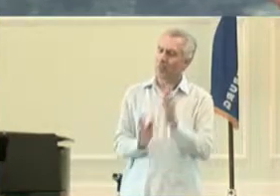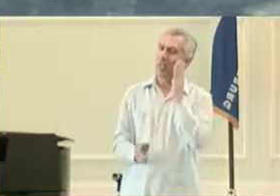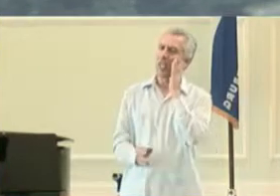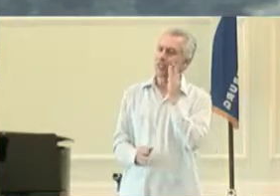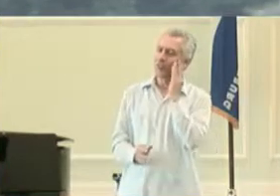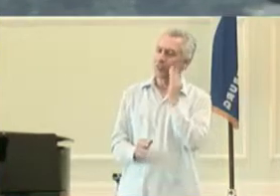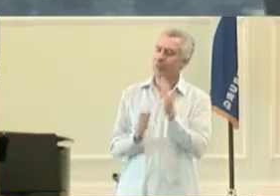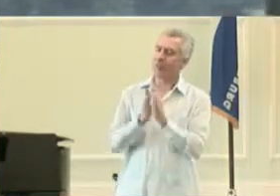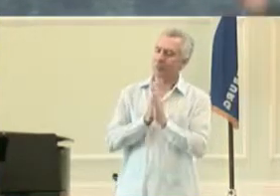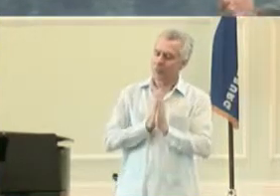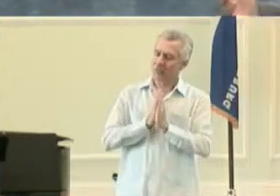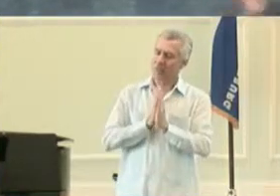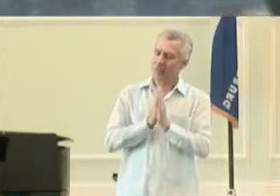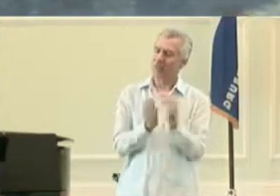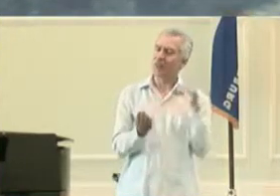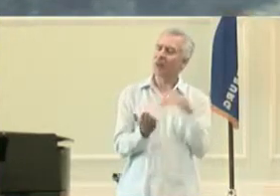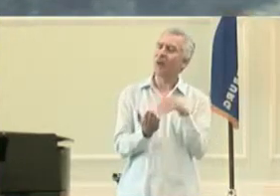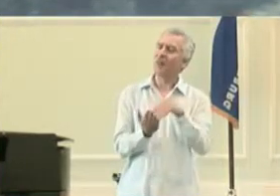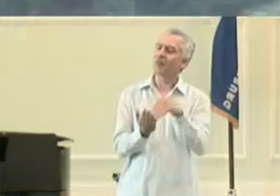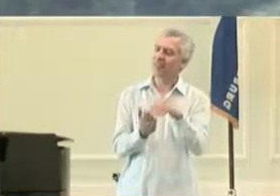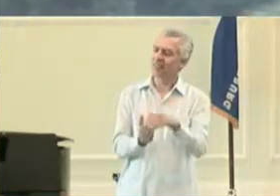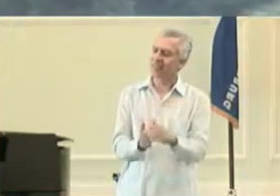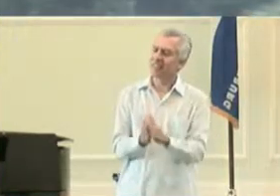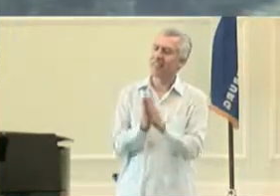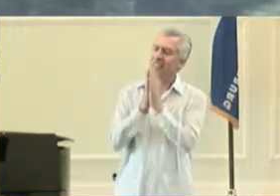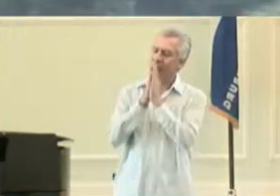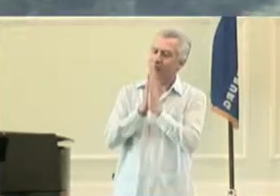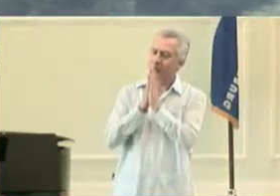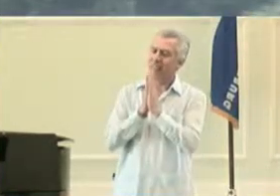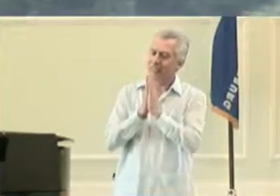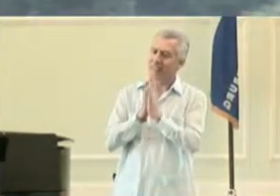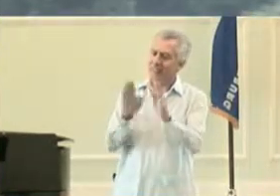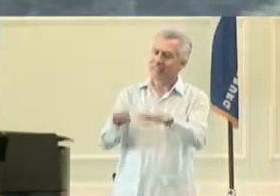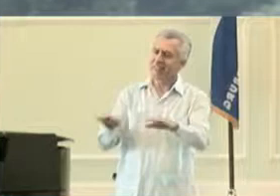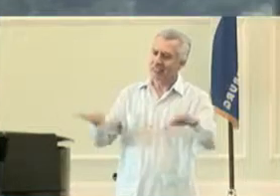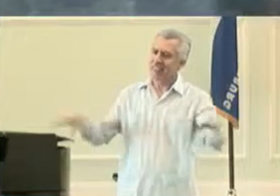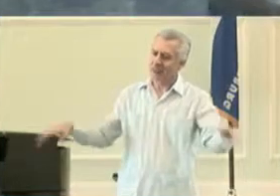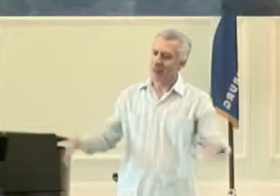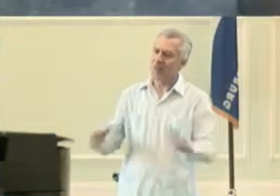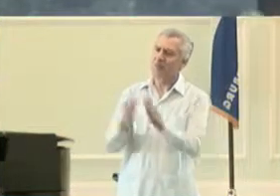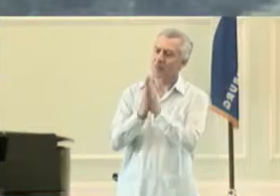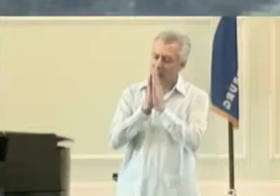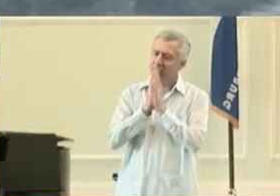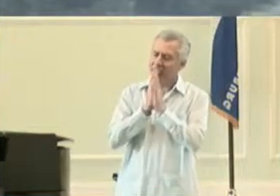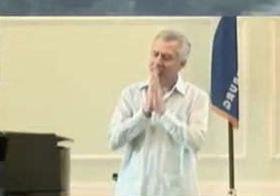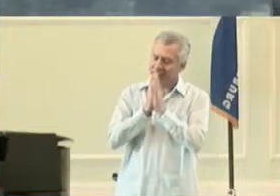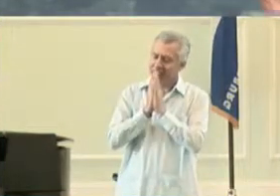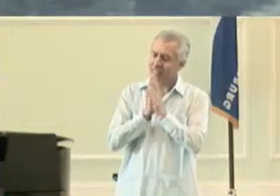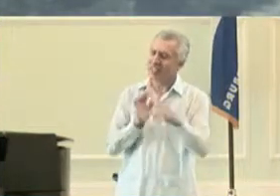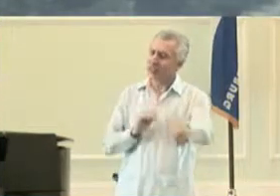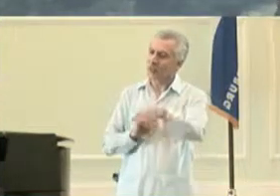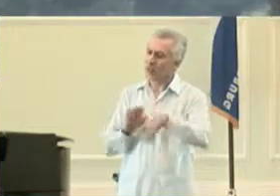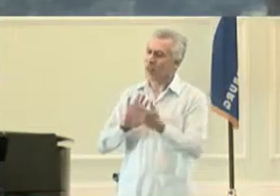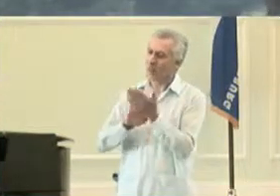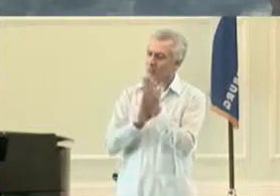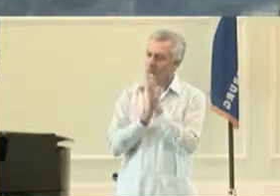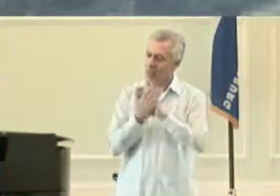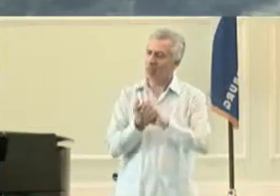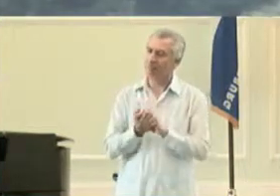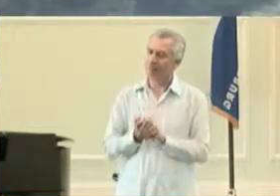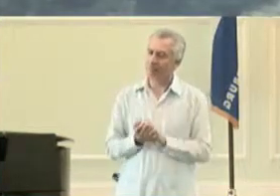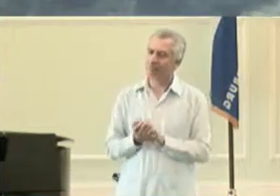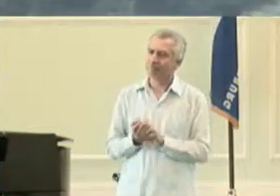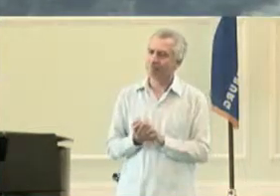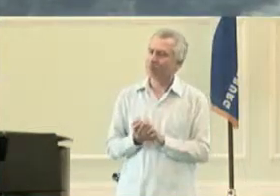I want us to be children of prayer. That whenever, whatever situation we're in, we